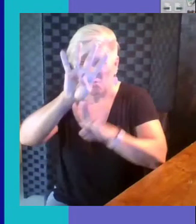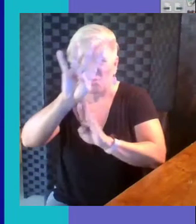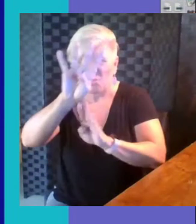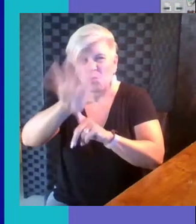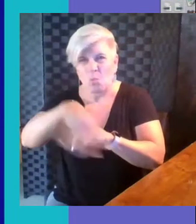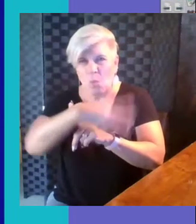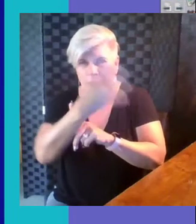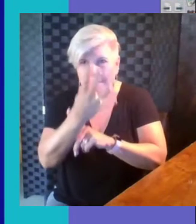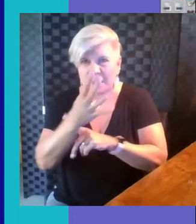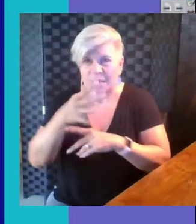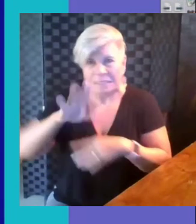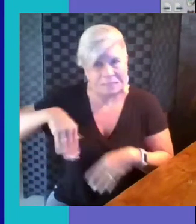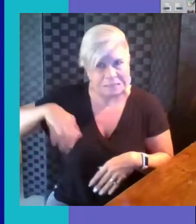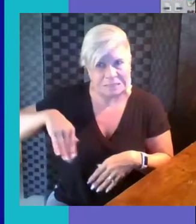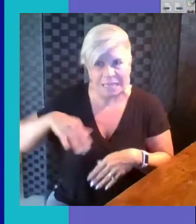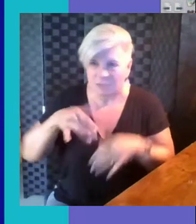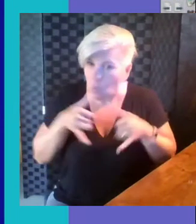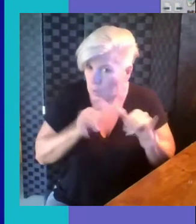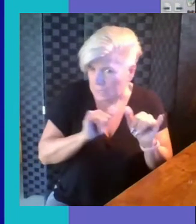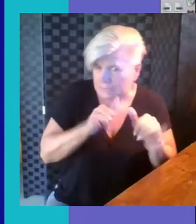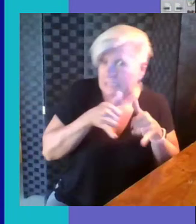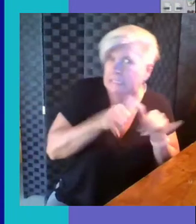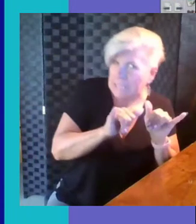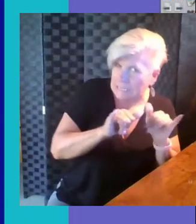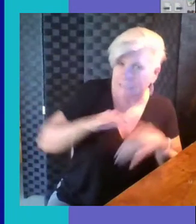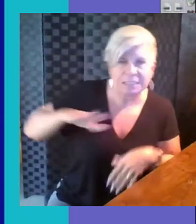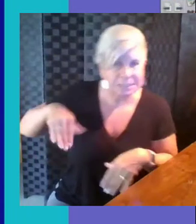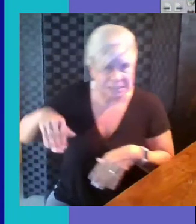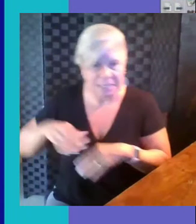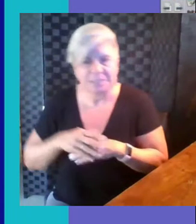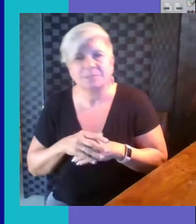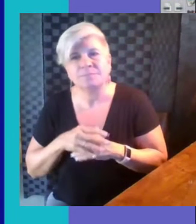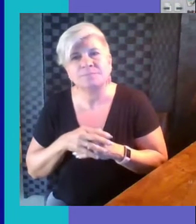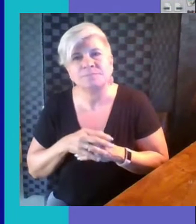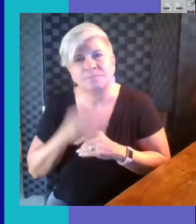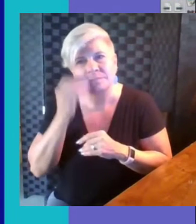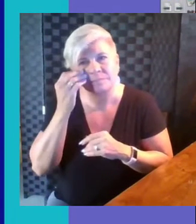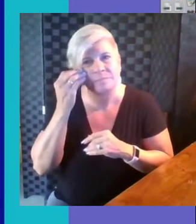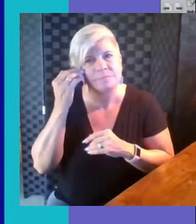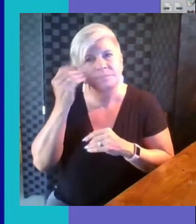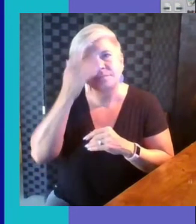web, yet. Great job.